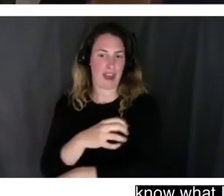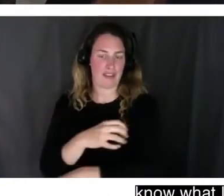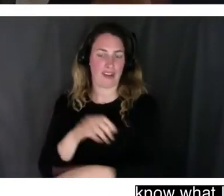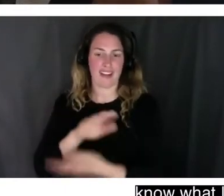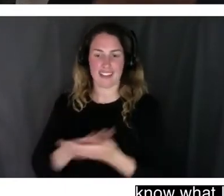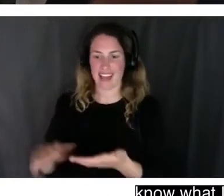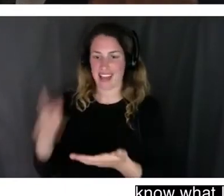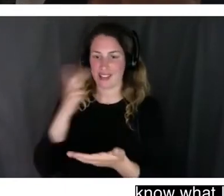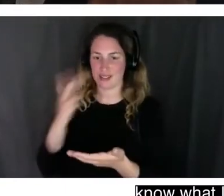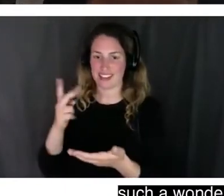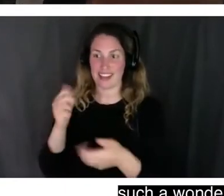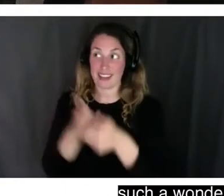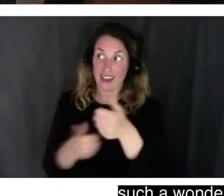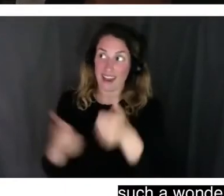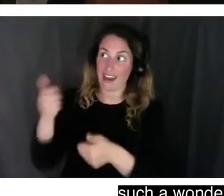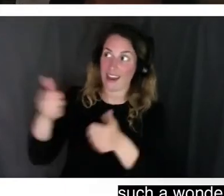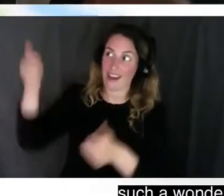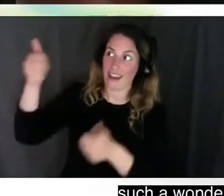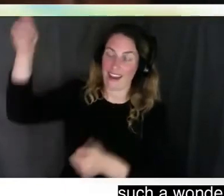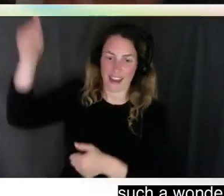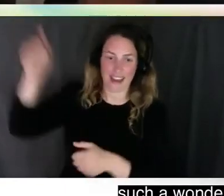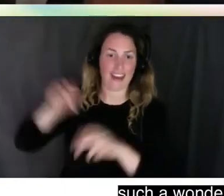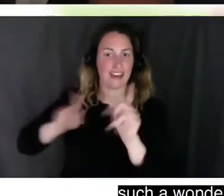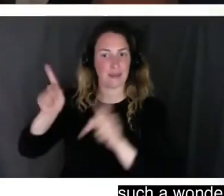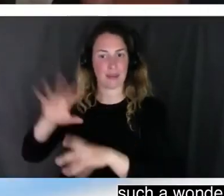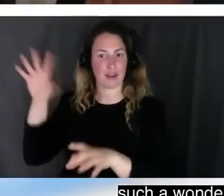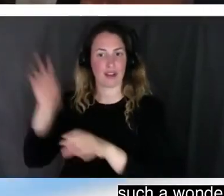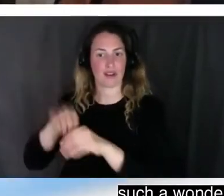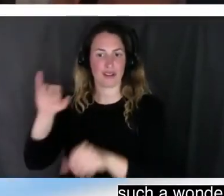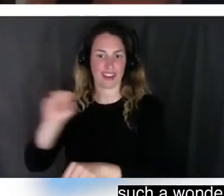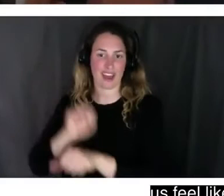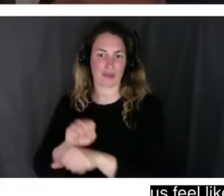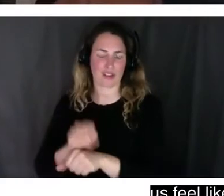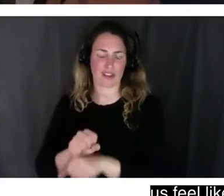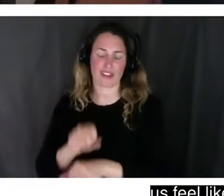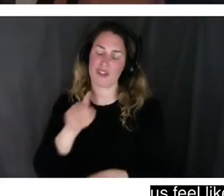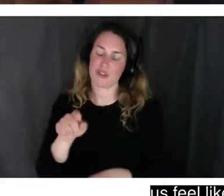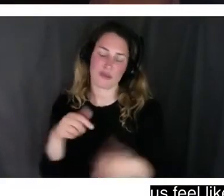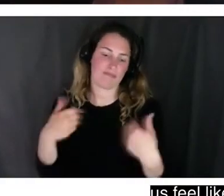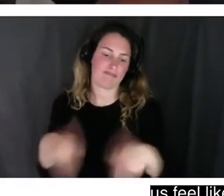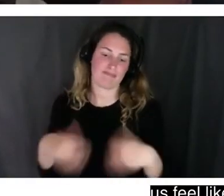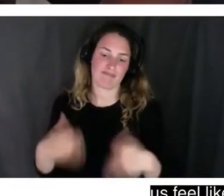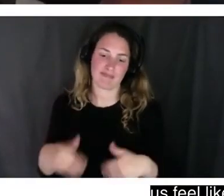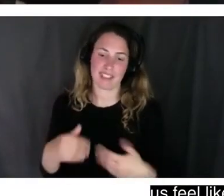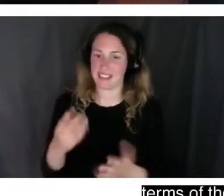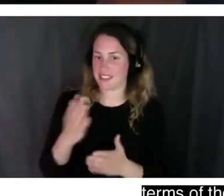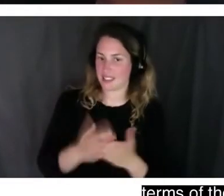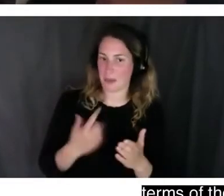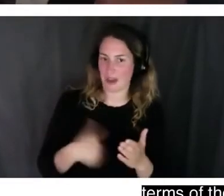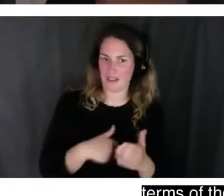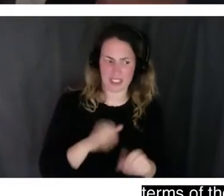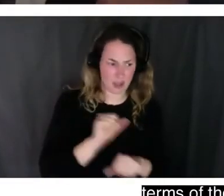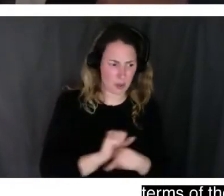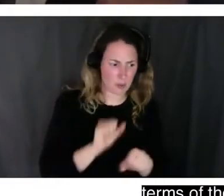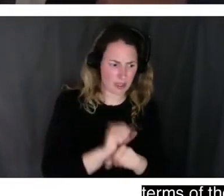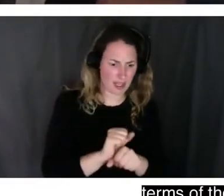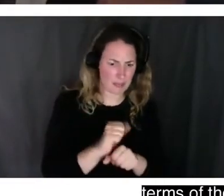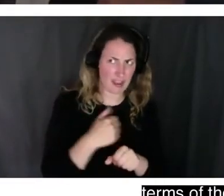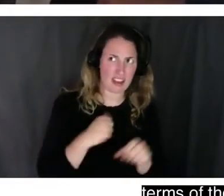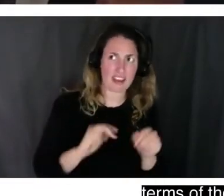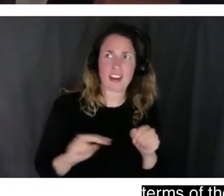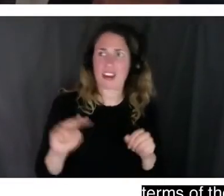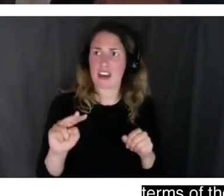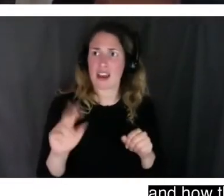So I think you represent such a wonderful segue between where some of us feel like we are, where we could be in terms of the influencing of